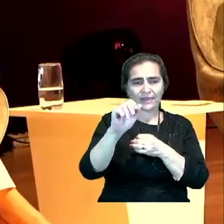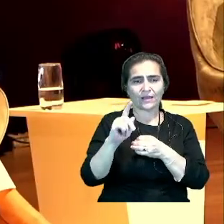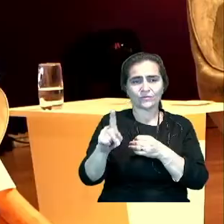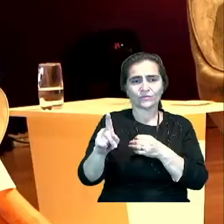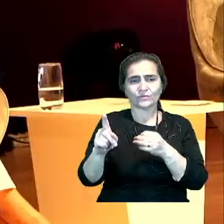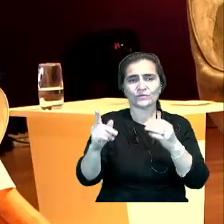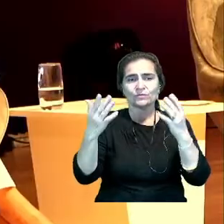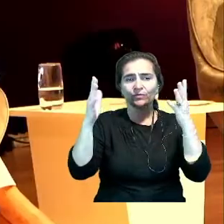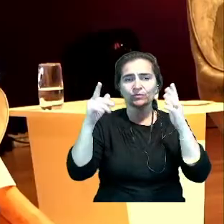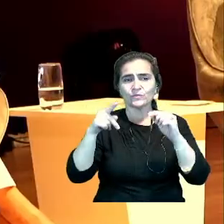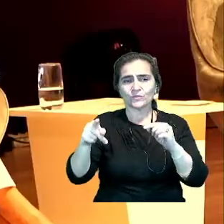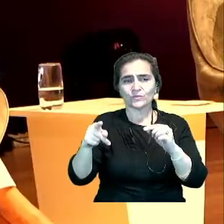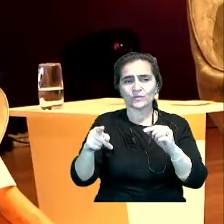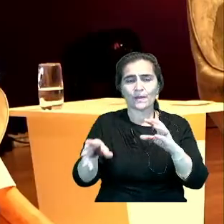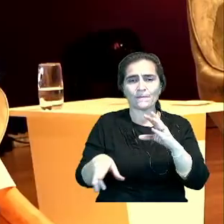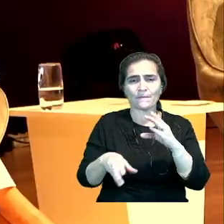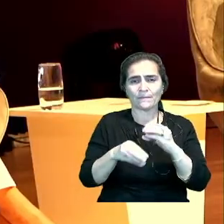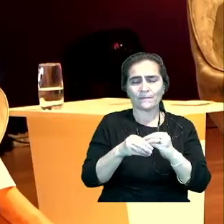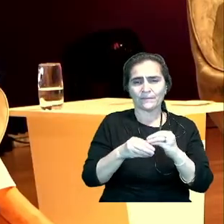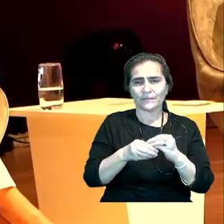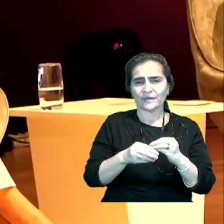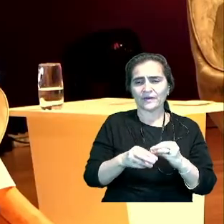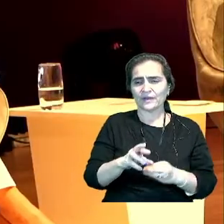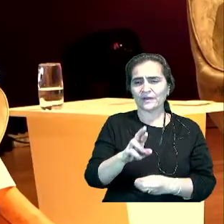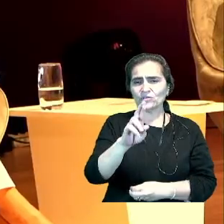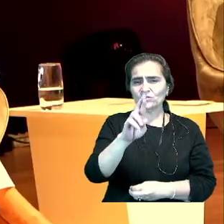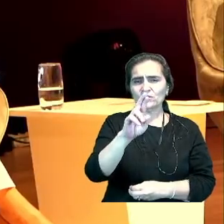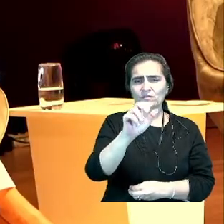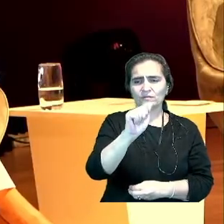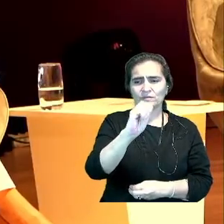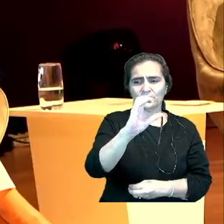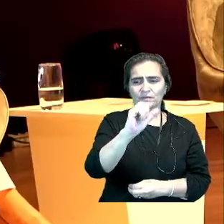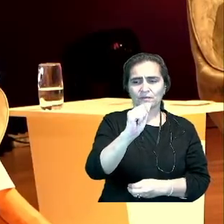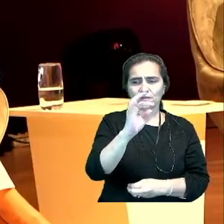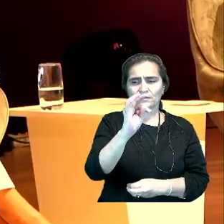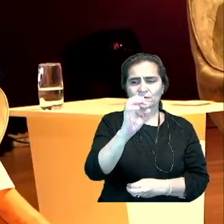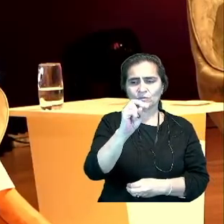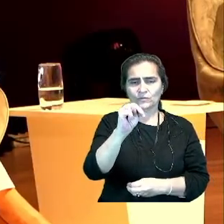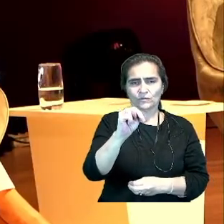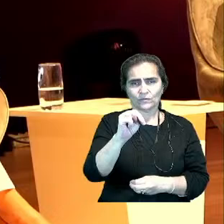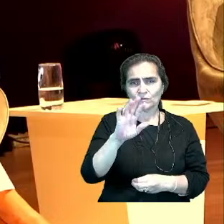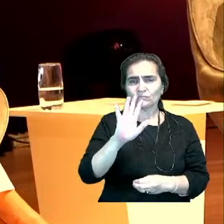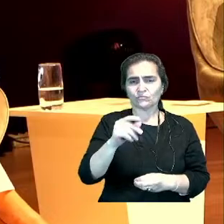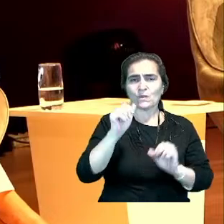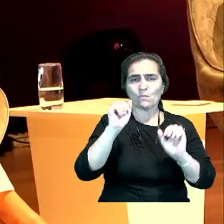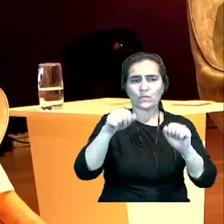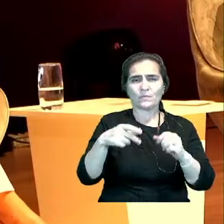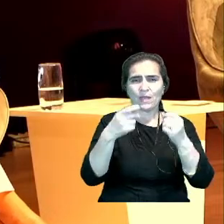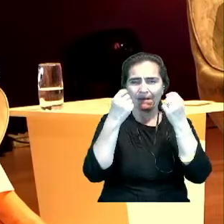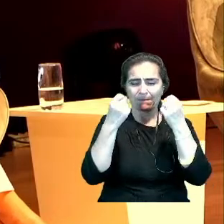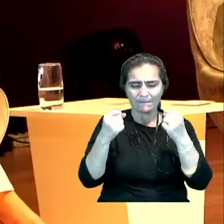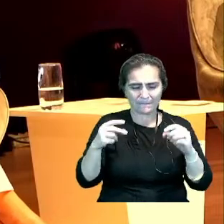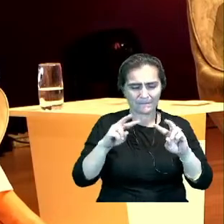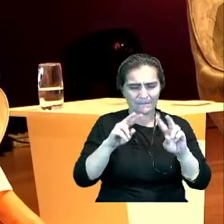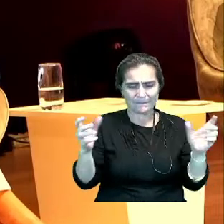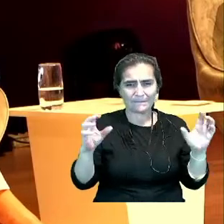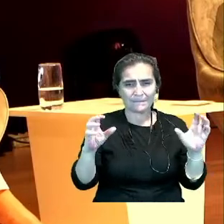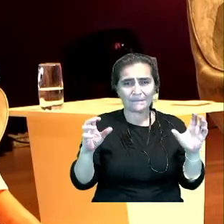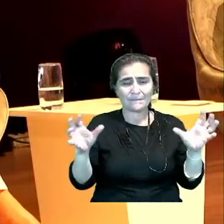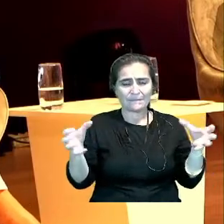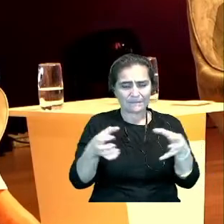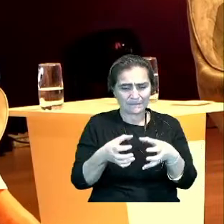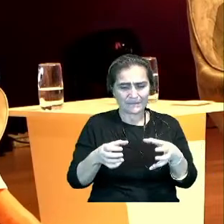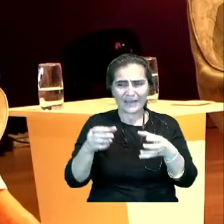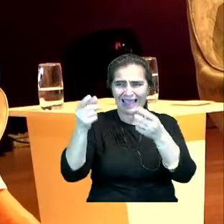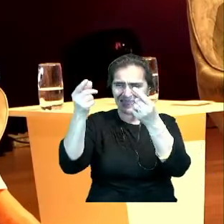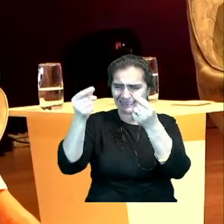the Feira Preta as an activity as well, and we're going to have the possibility of trying